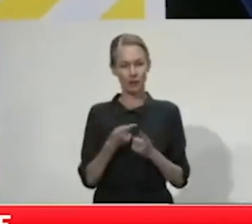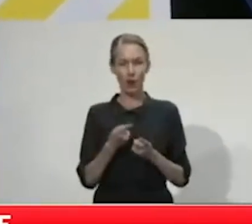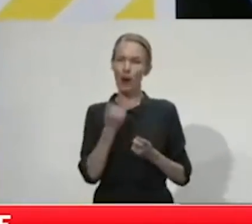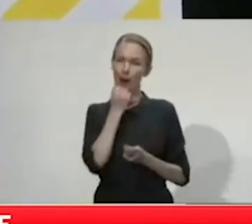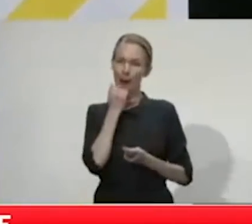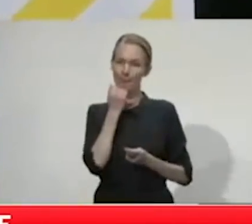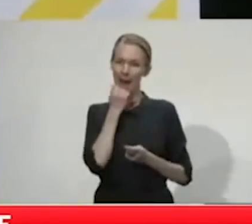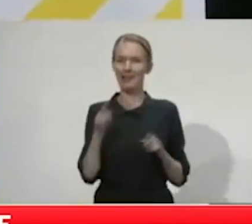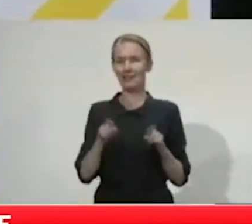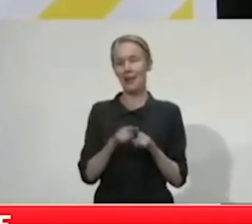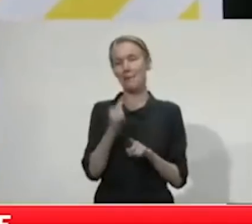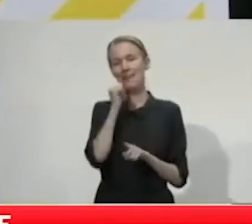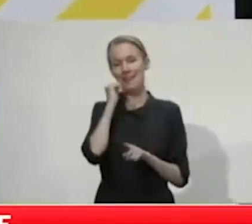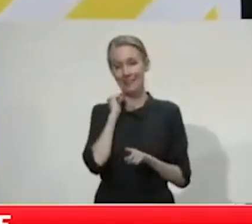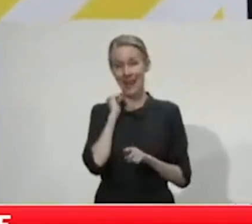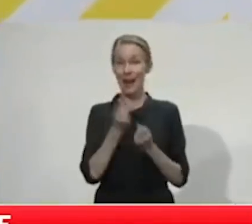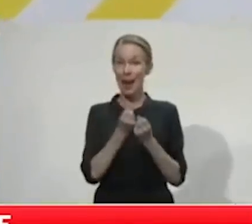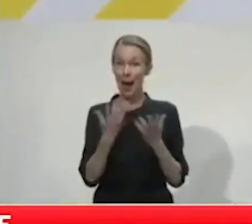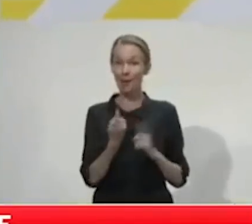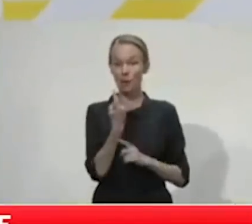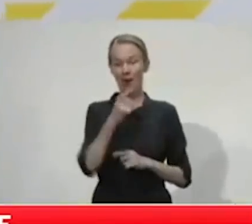New Zealand's total number of confirmed cases remains at